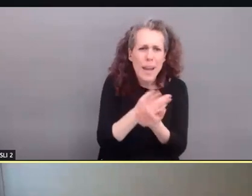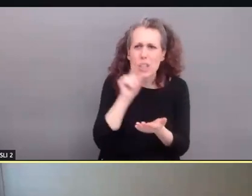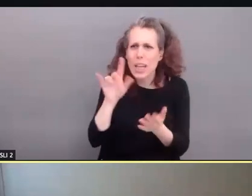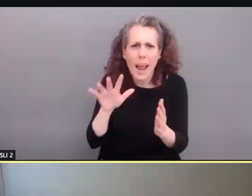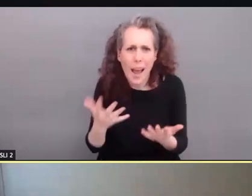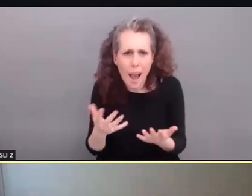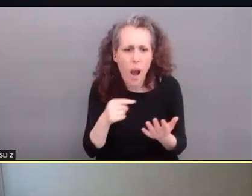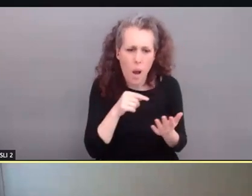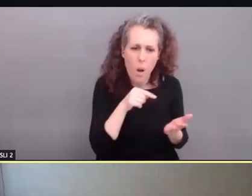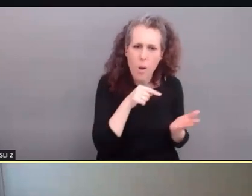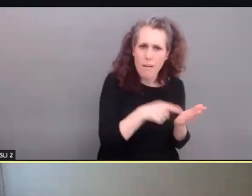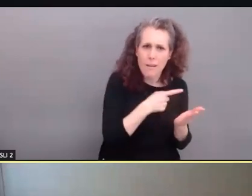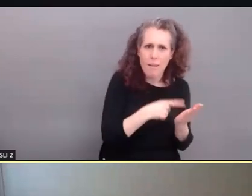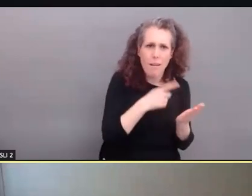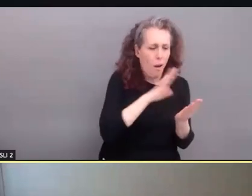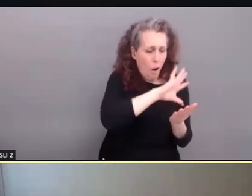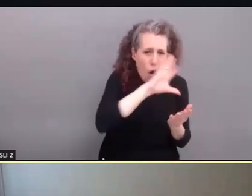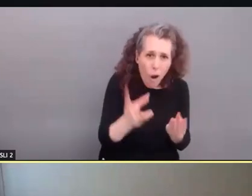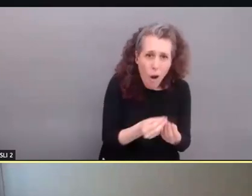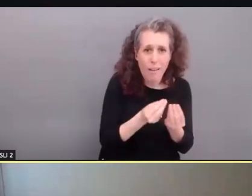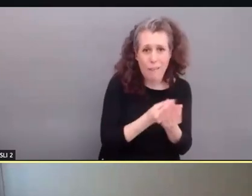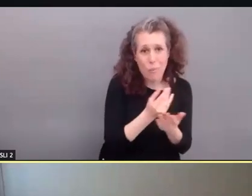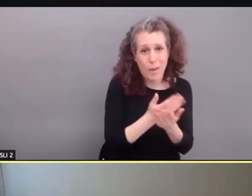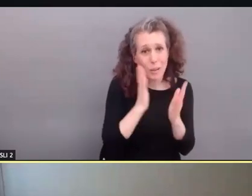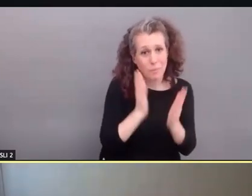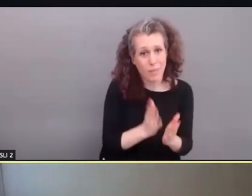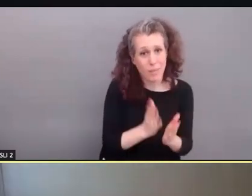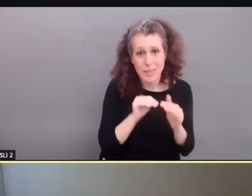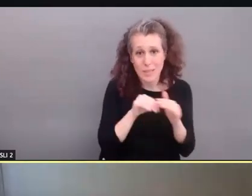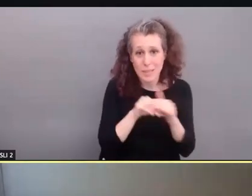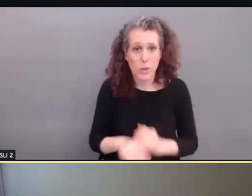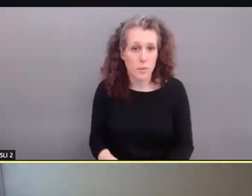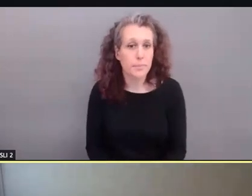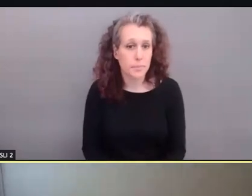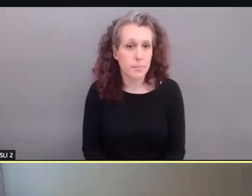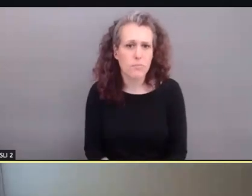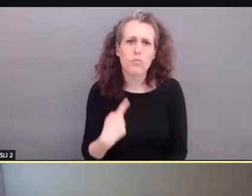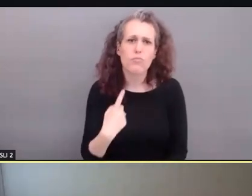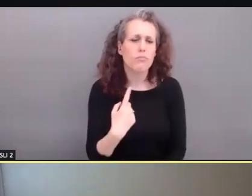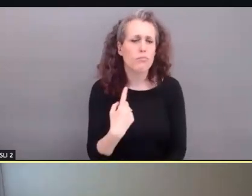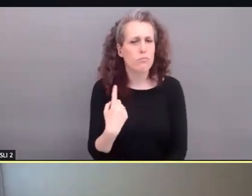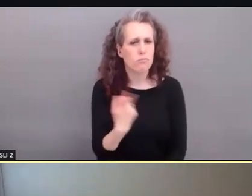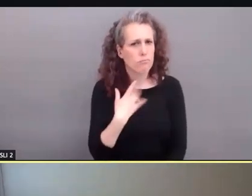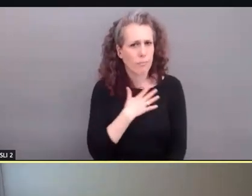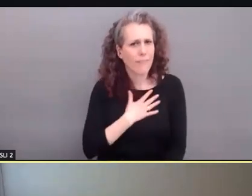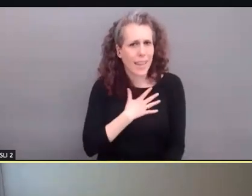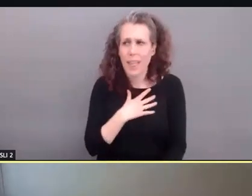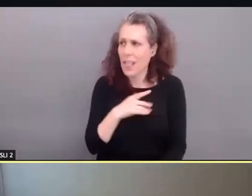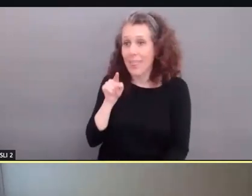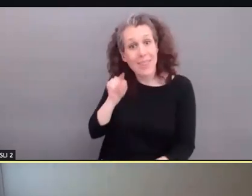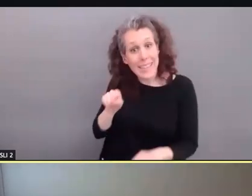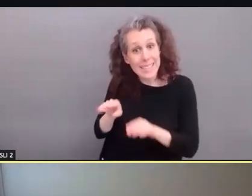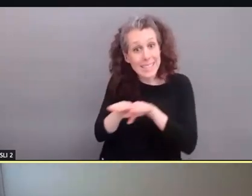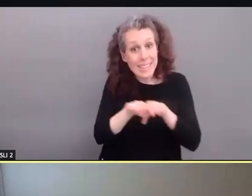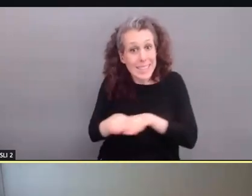which today has to be accessible. And we think it's pretty important to, also with a standard like this, to